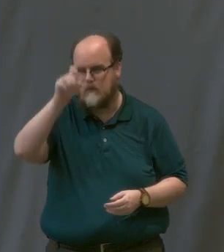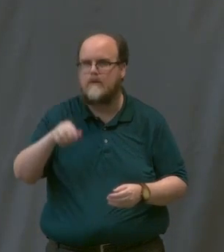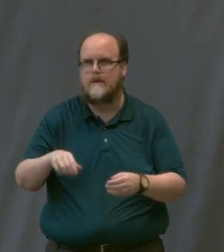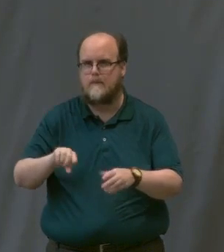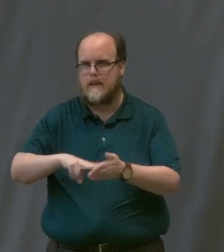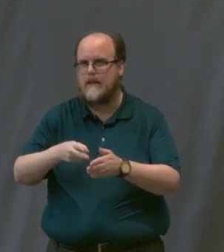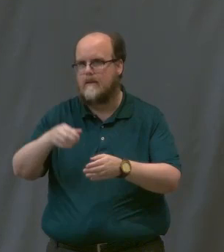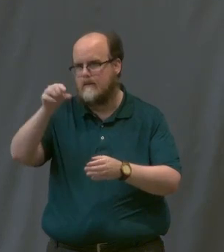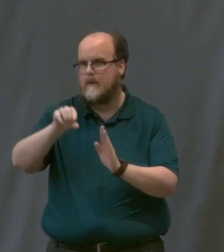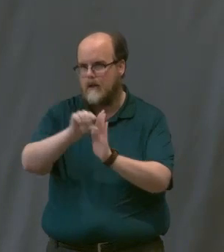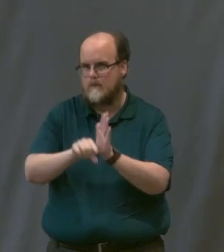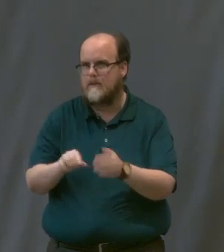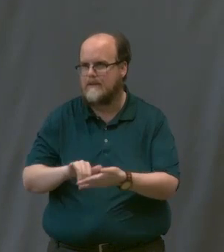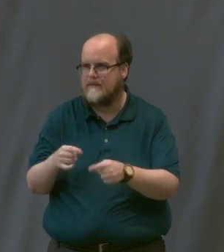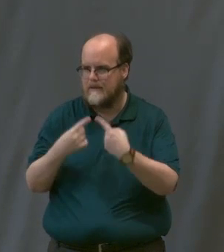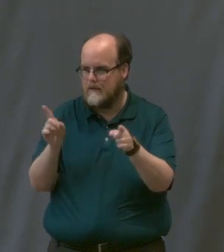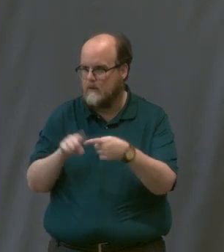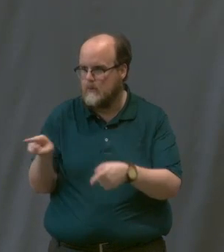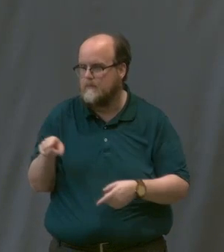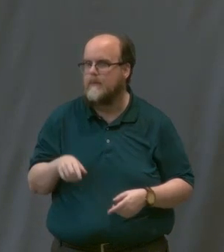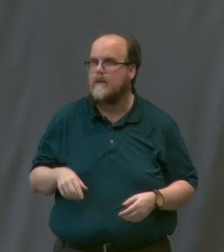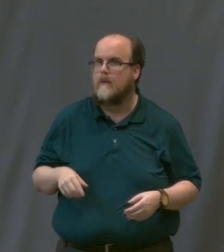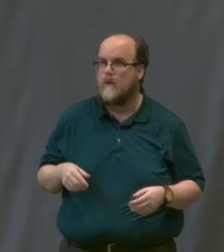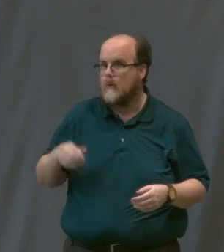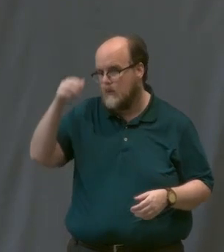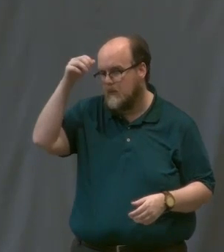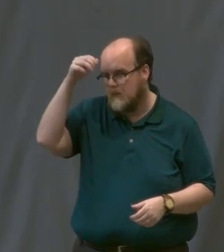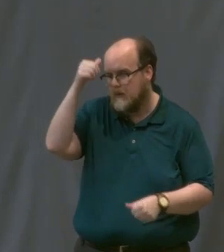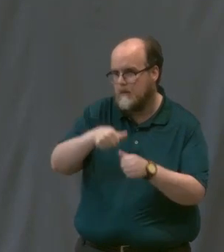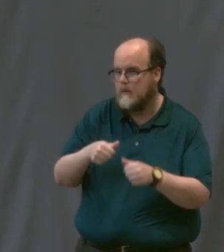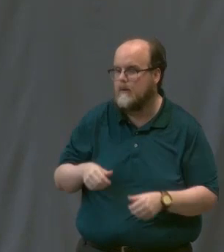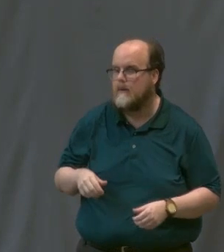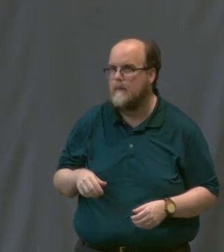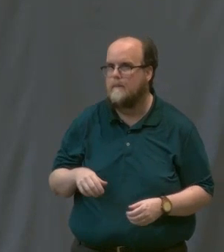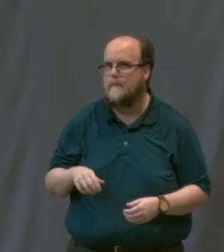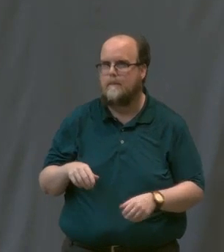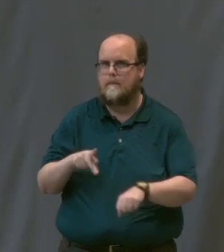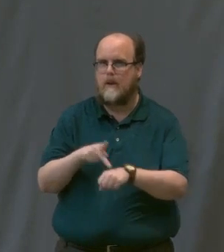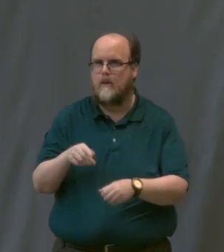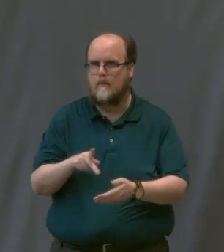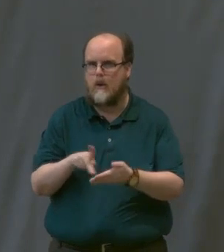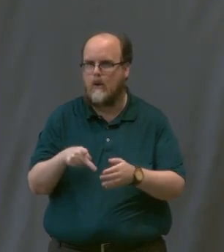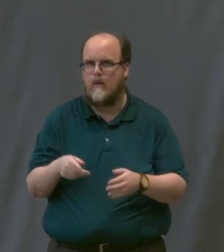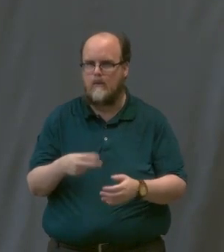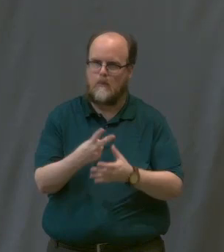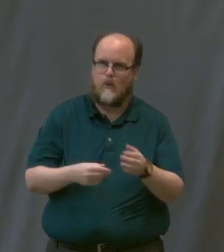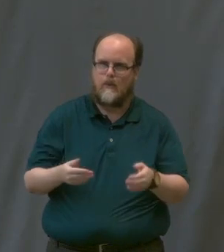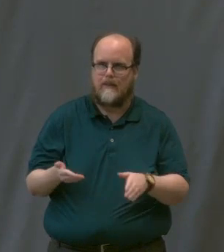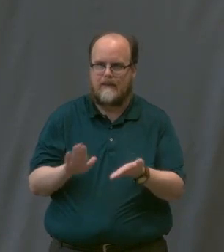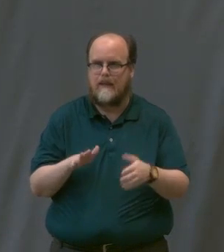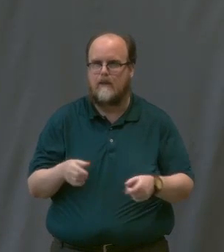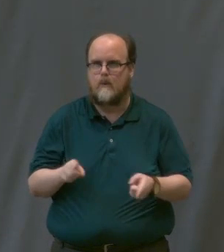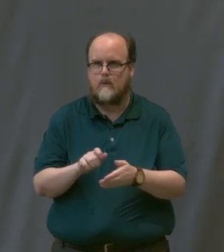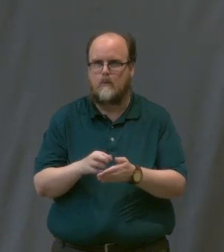them. Remember, by the time the book of Revelation was written, Peter and Paul were both dead. So they had that